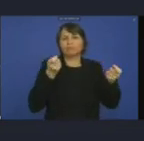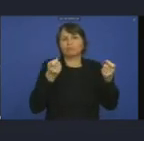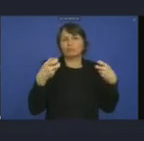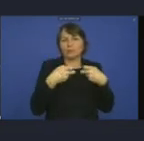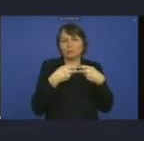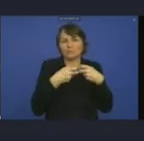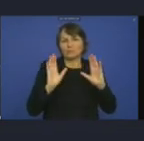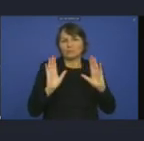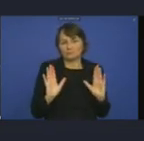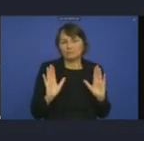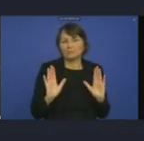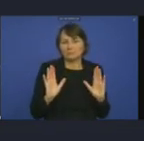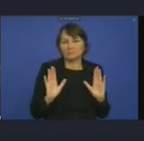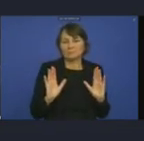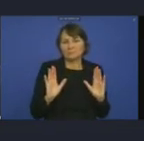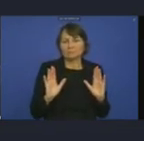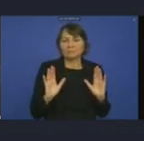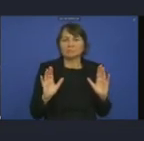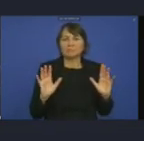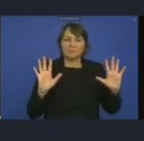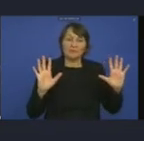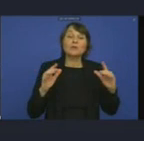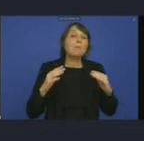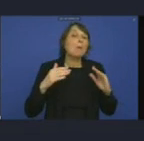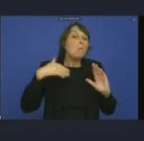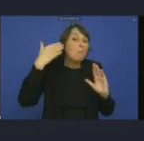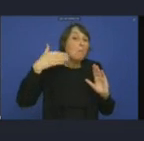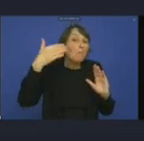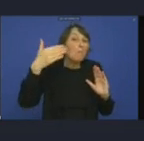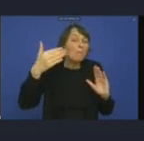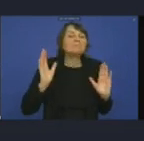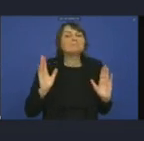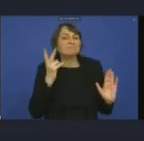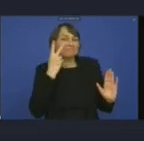let's say, management. In the future, we will see.